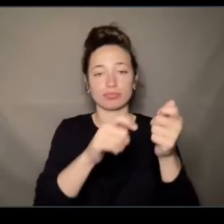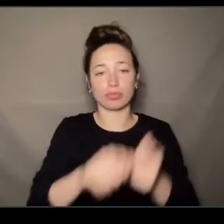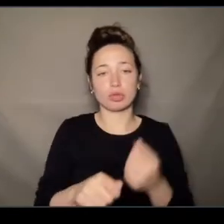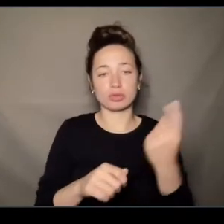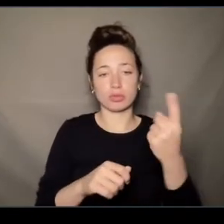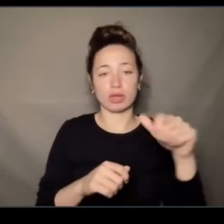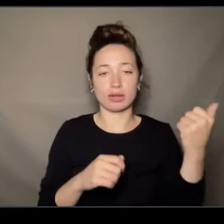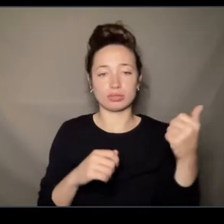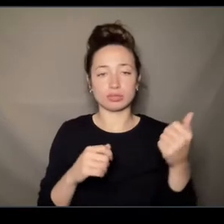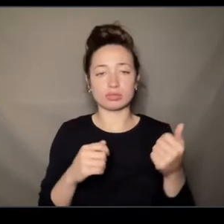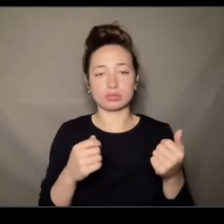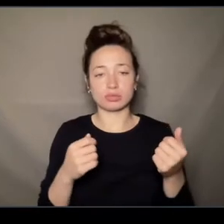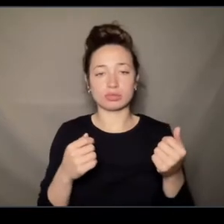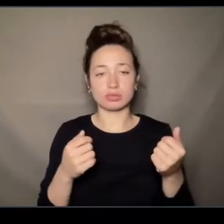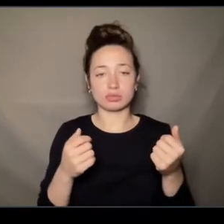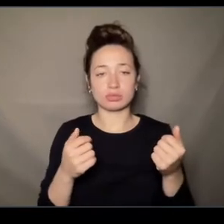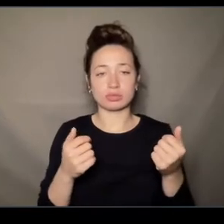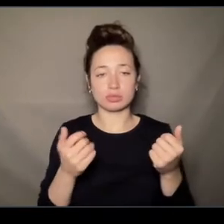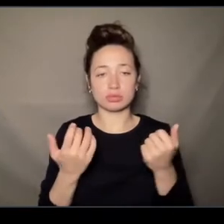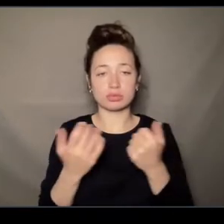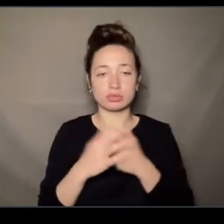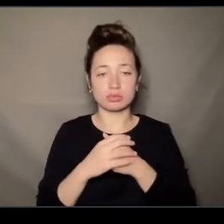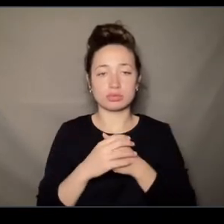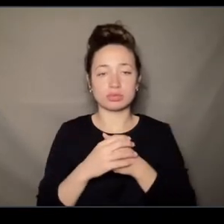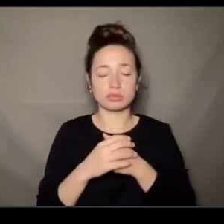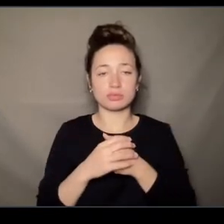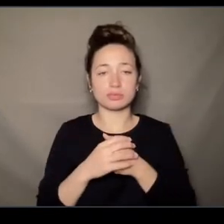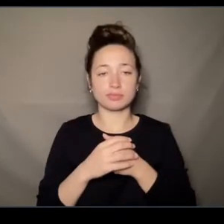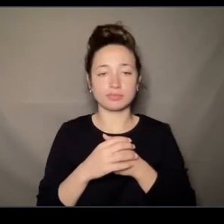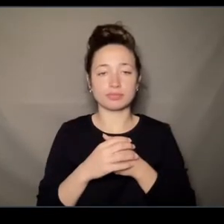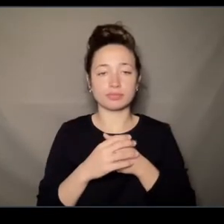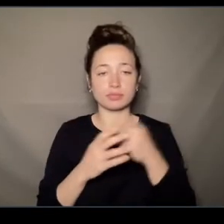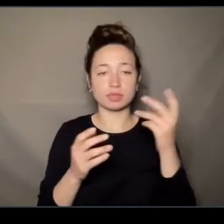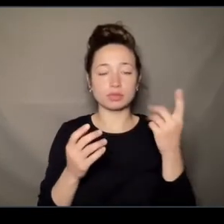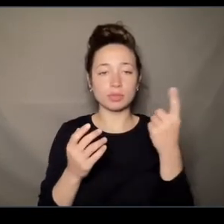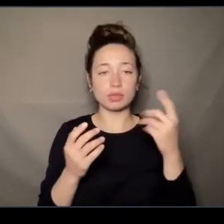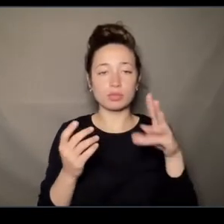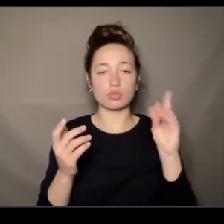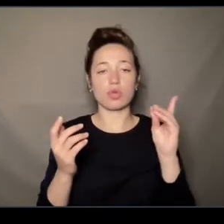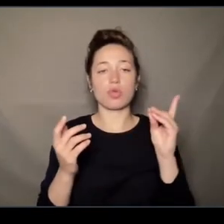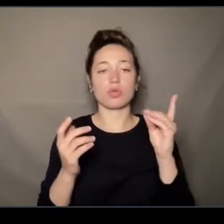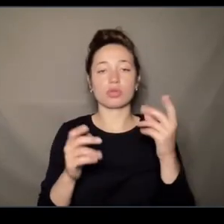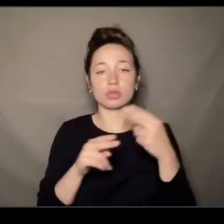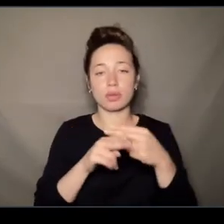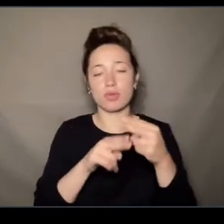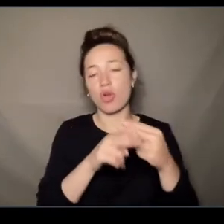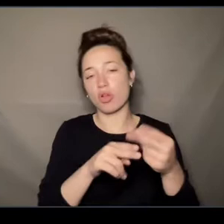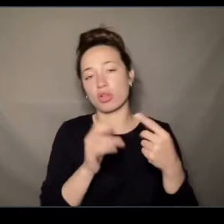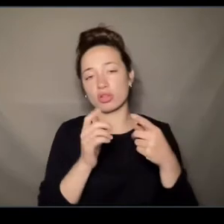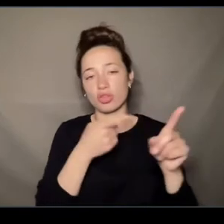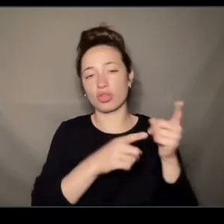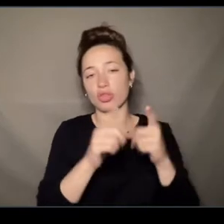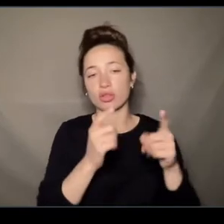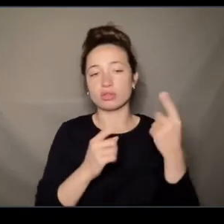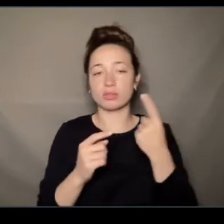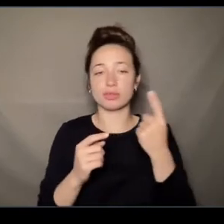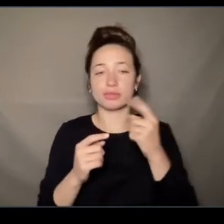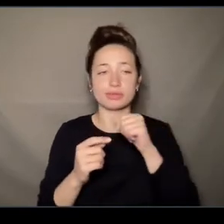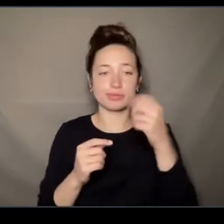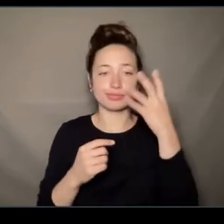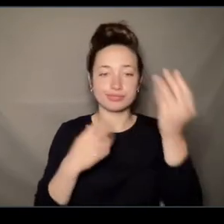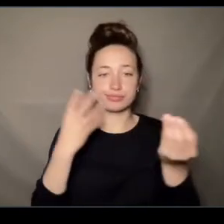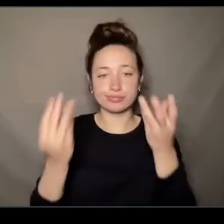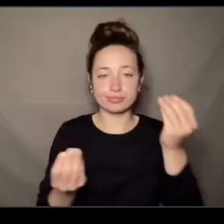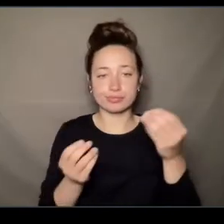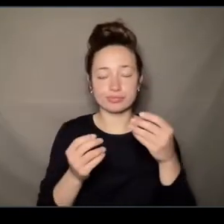you see and hear somebody diminishing somebody else. Somebody withdraws, name calling. Somebody